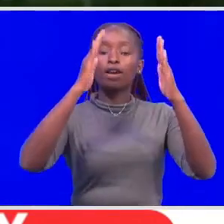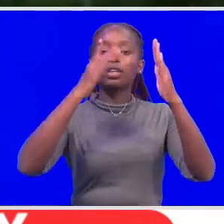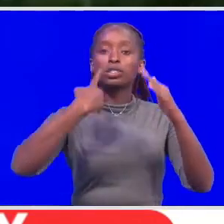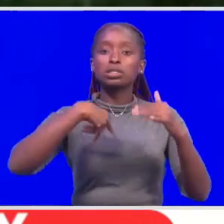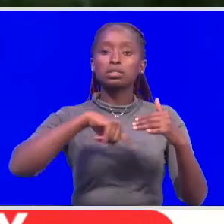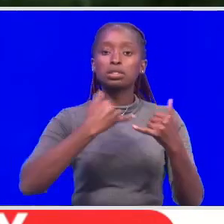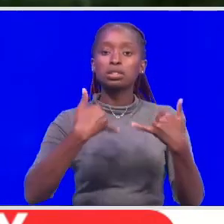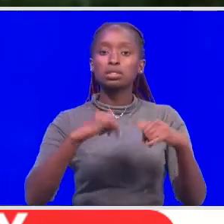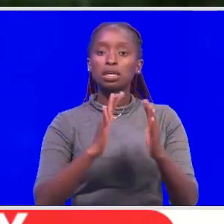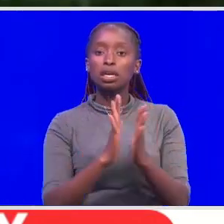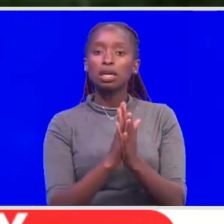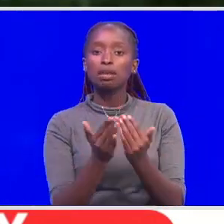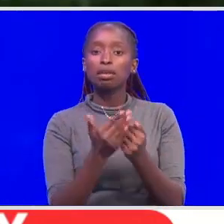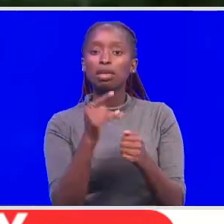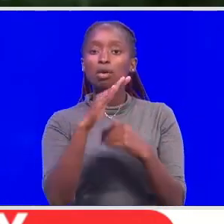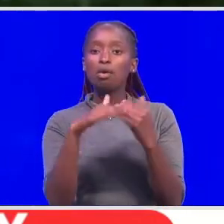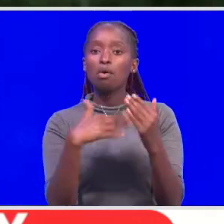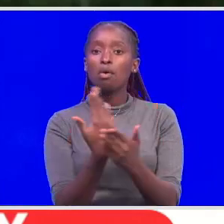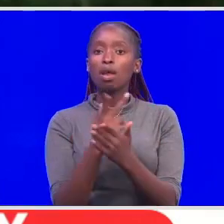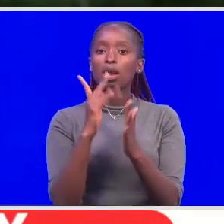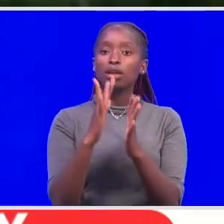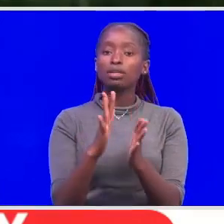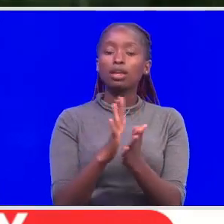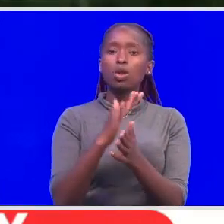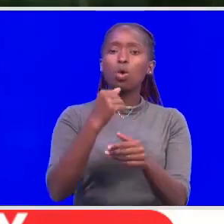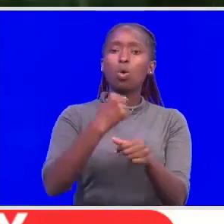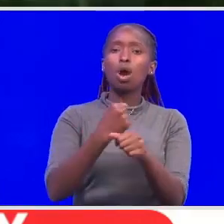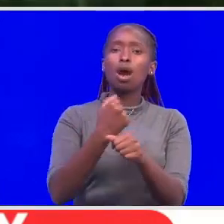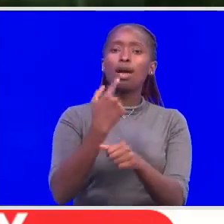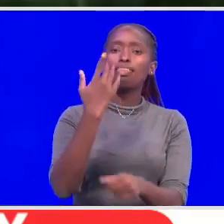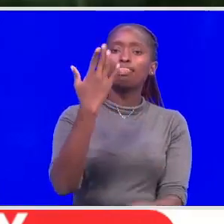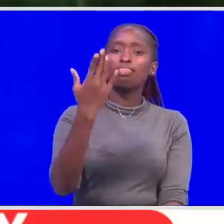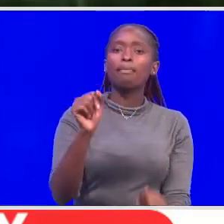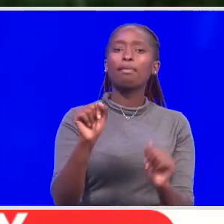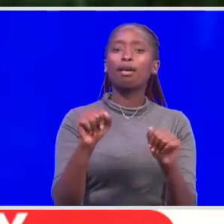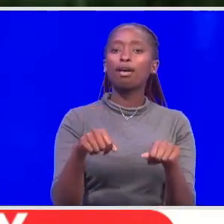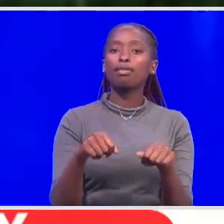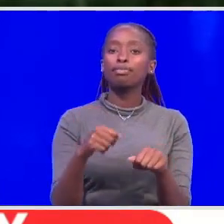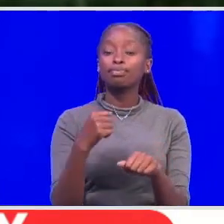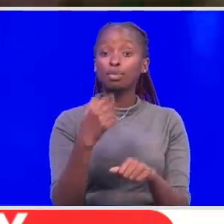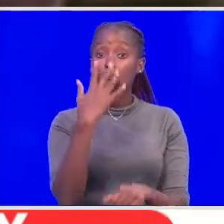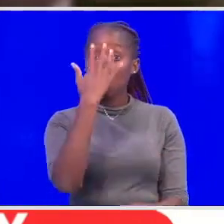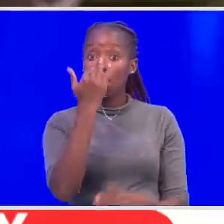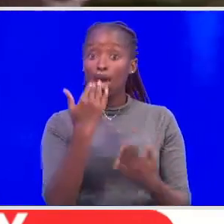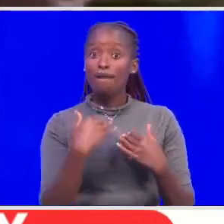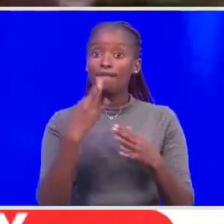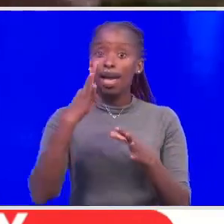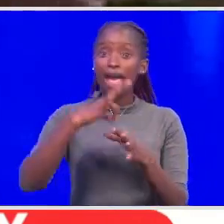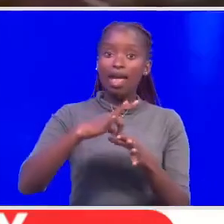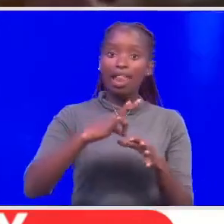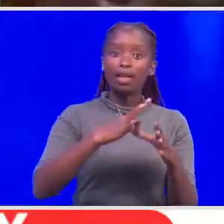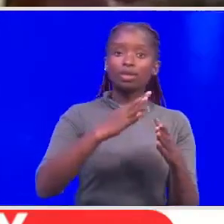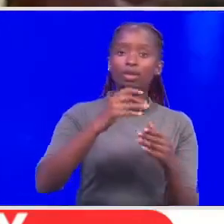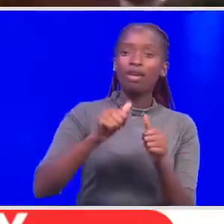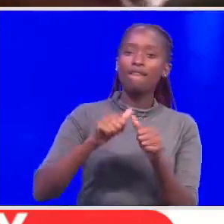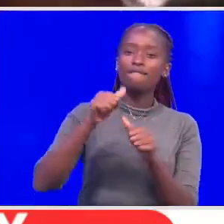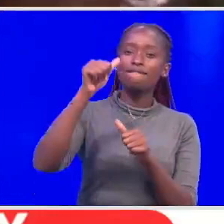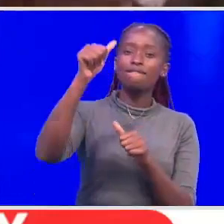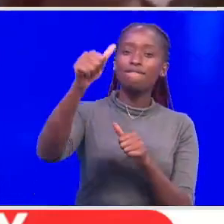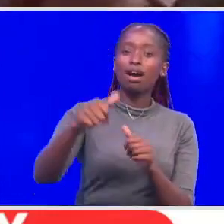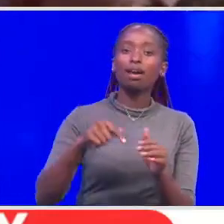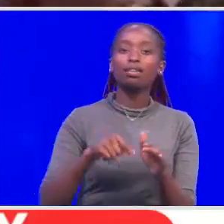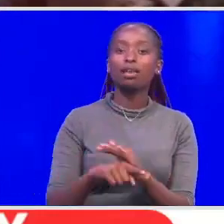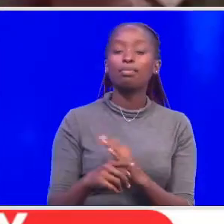tuhudumie wananchi, tuwafanyie kazi, kwa sababu election iko mbali. The CS also added weight on